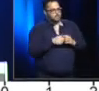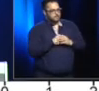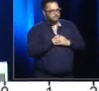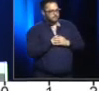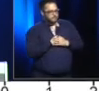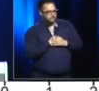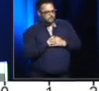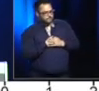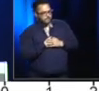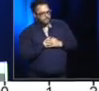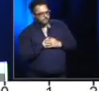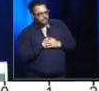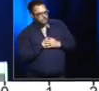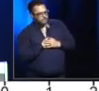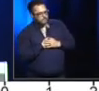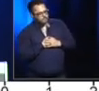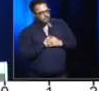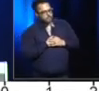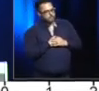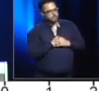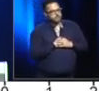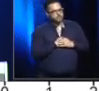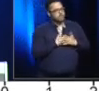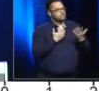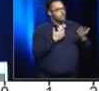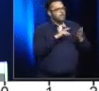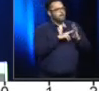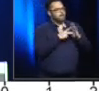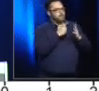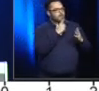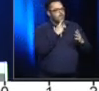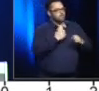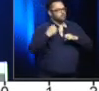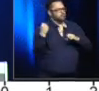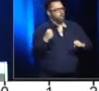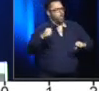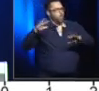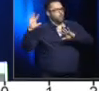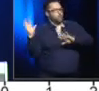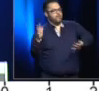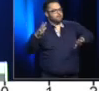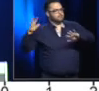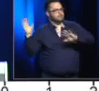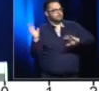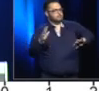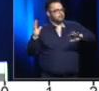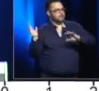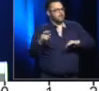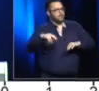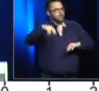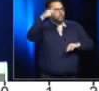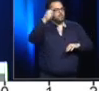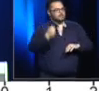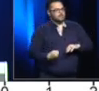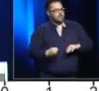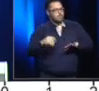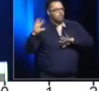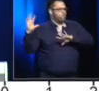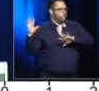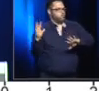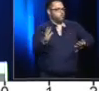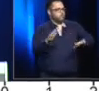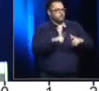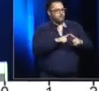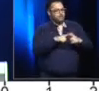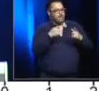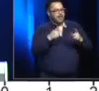measures a band of strong westerly winds that can move north and south through the Southern Ocean. So when the southern annular mode